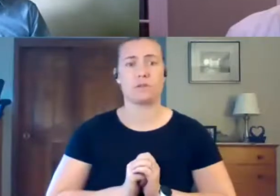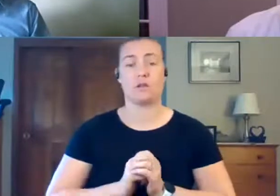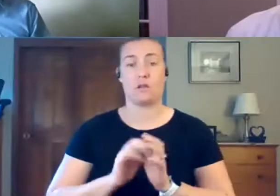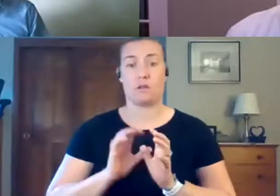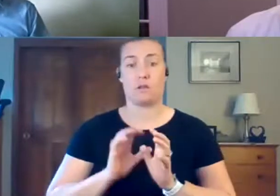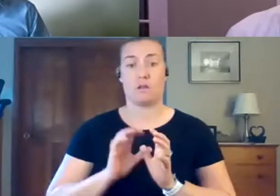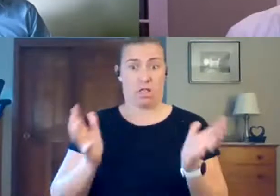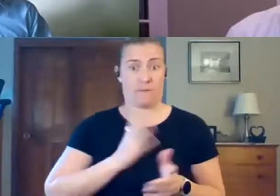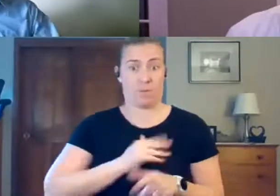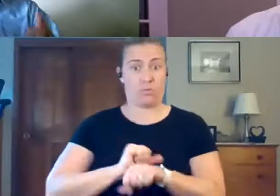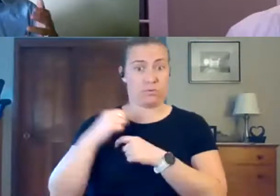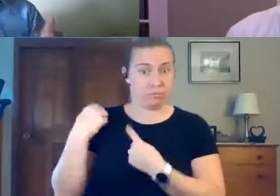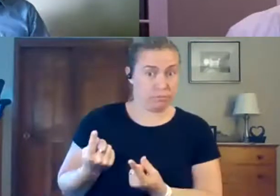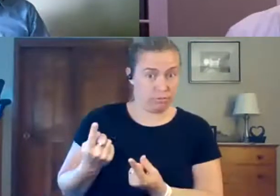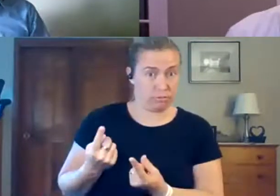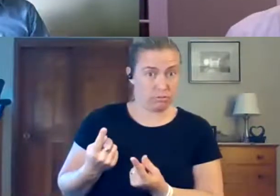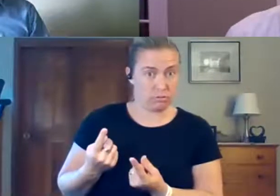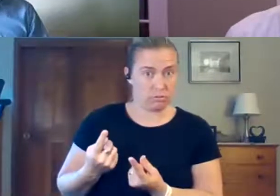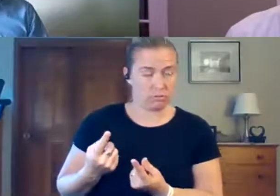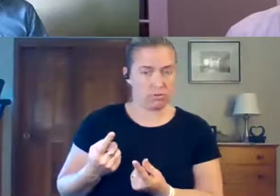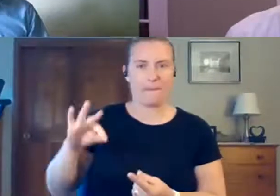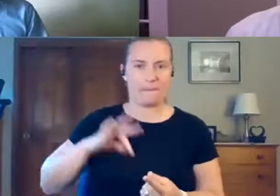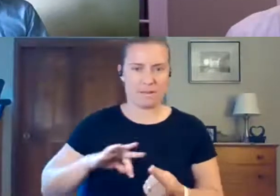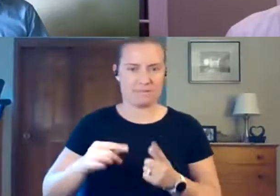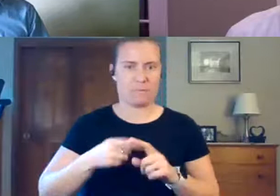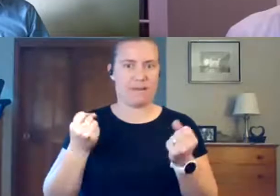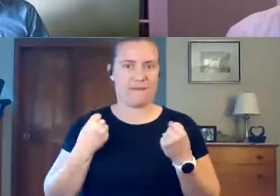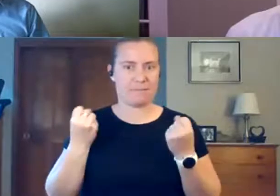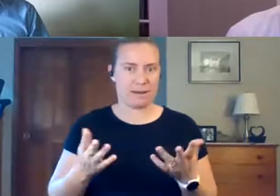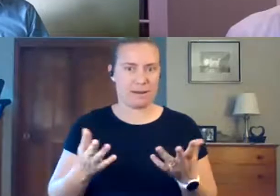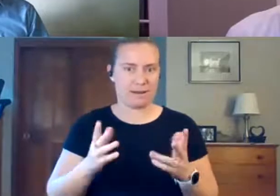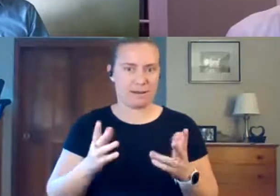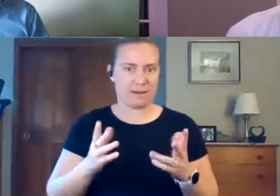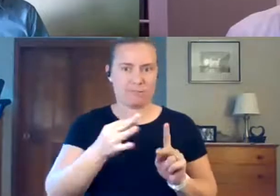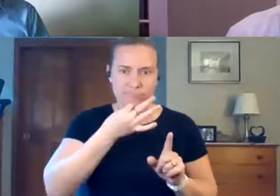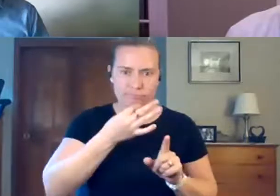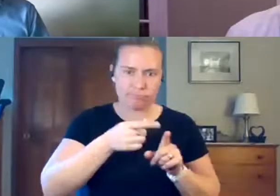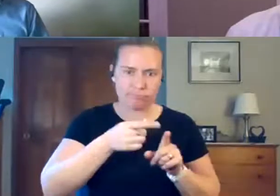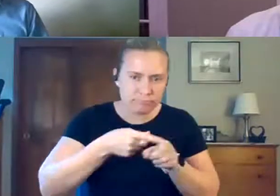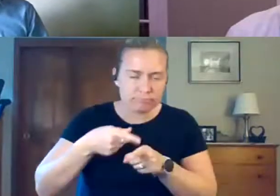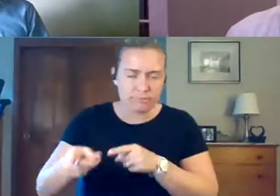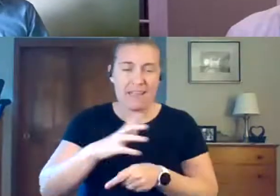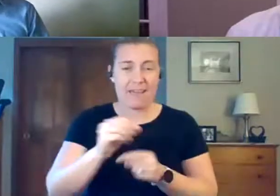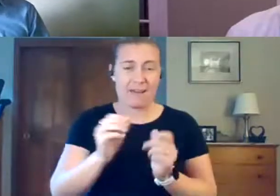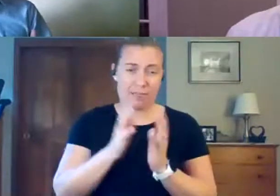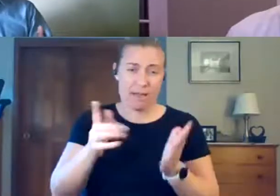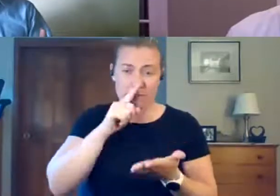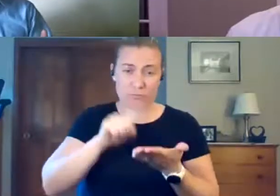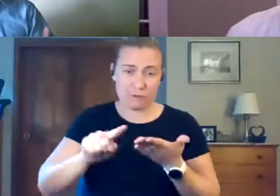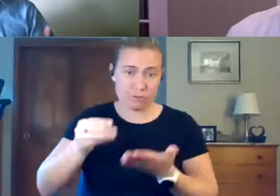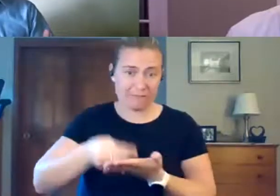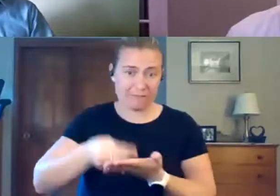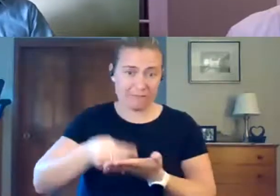it benefits from having lots of expertise at the table and lots of research funding. And as we start scaling